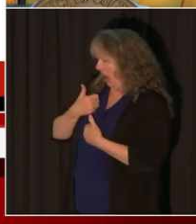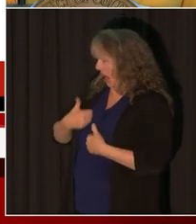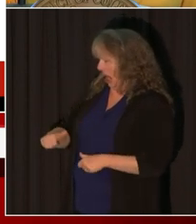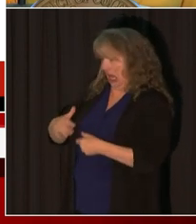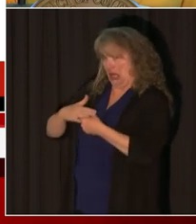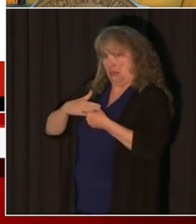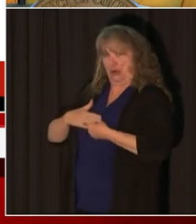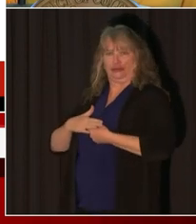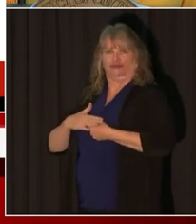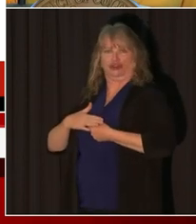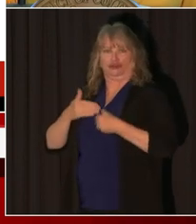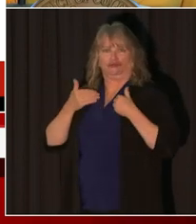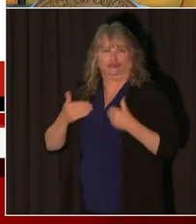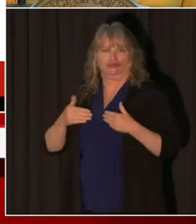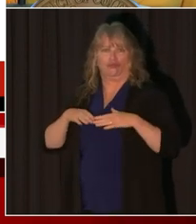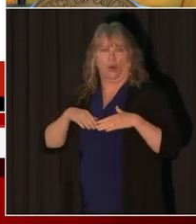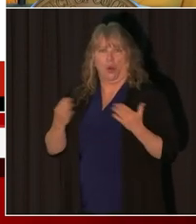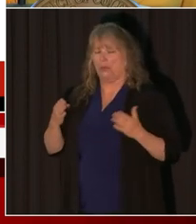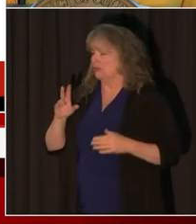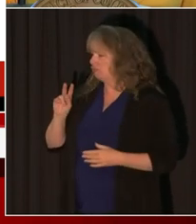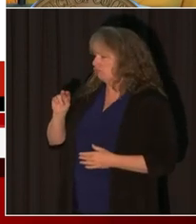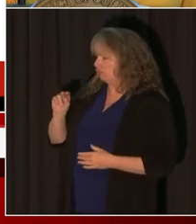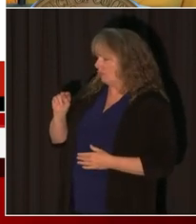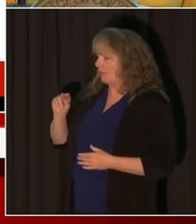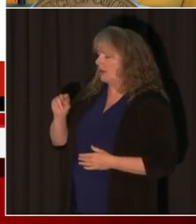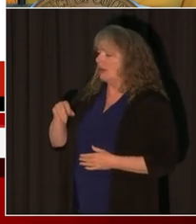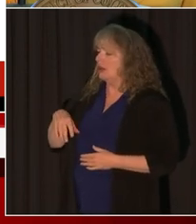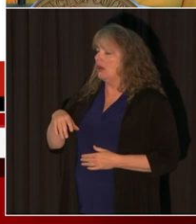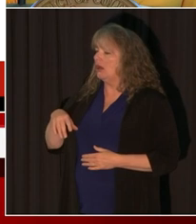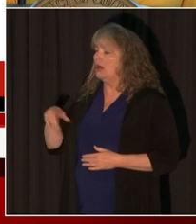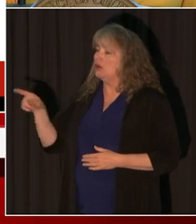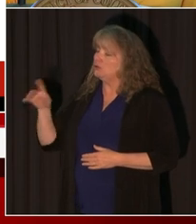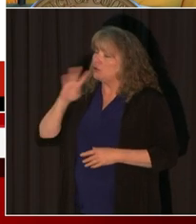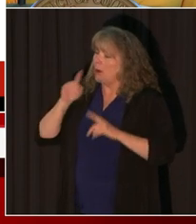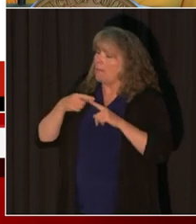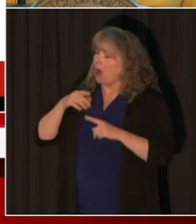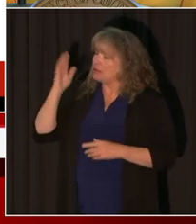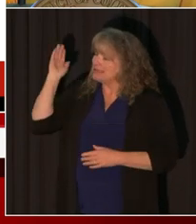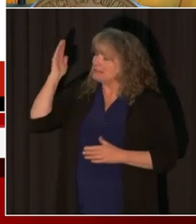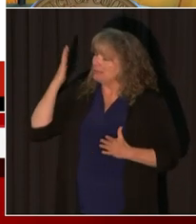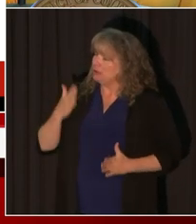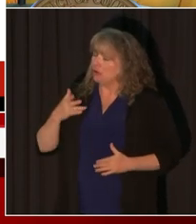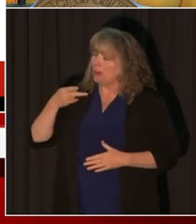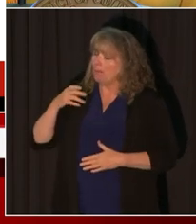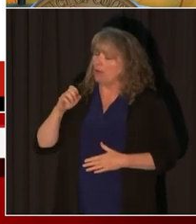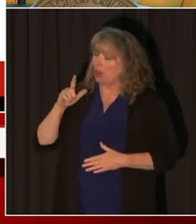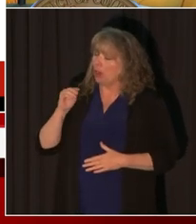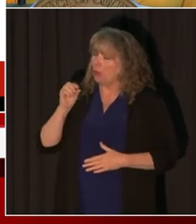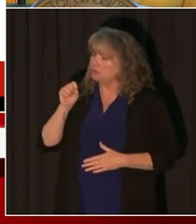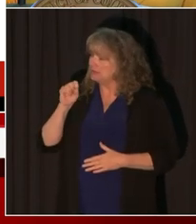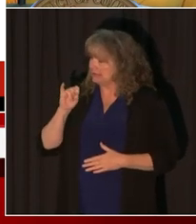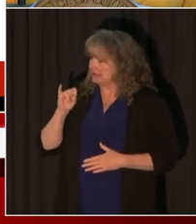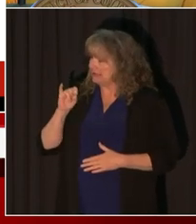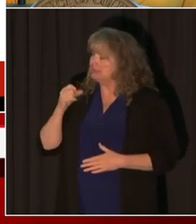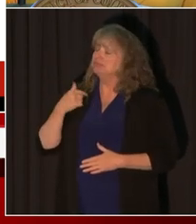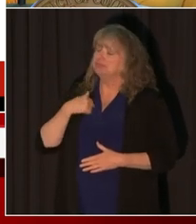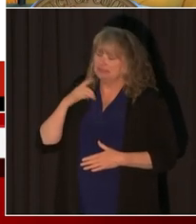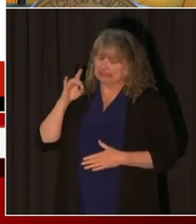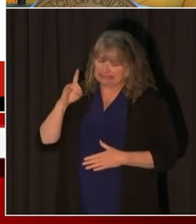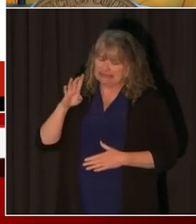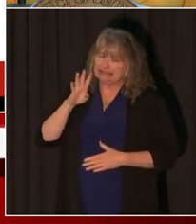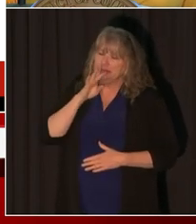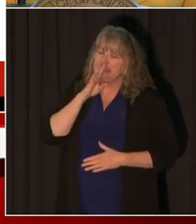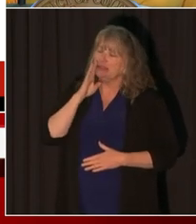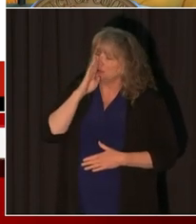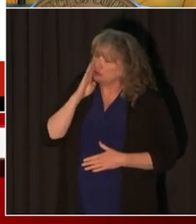mentioned to reopen. And you said, did we coordinate with Speaker Pelosi? I have spoken directly